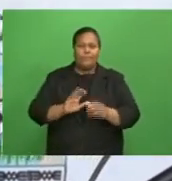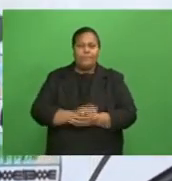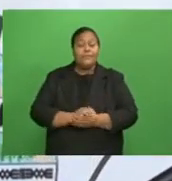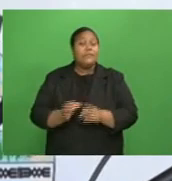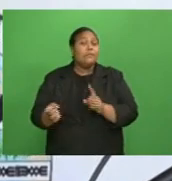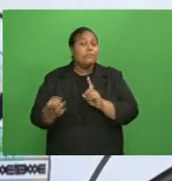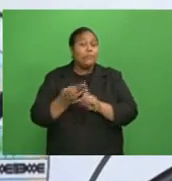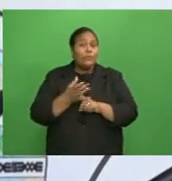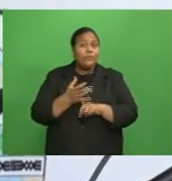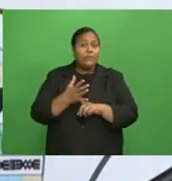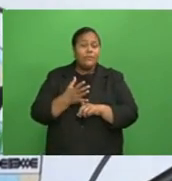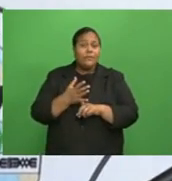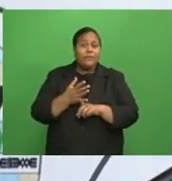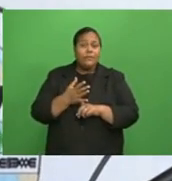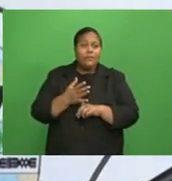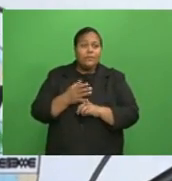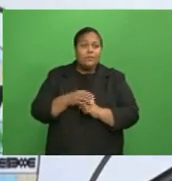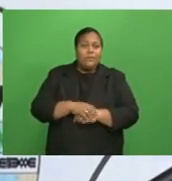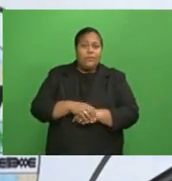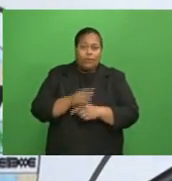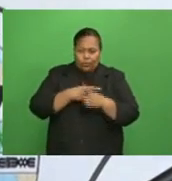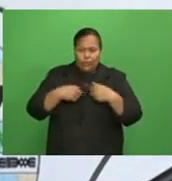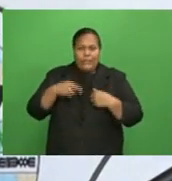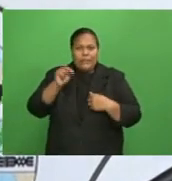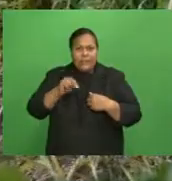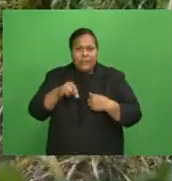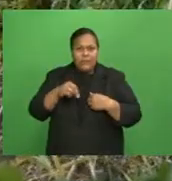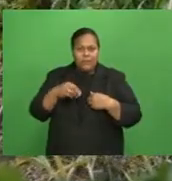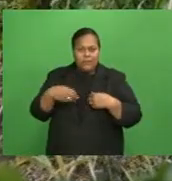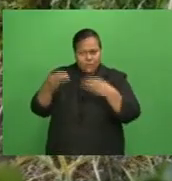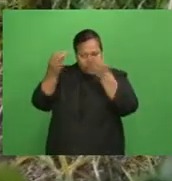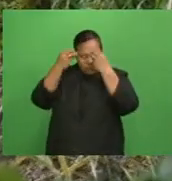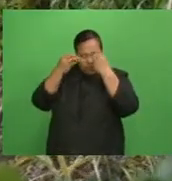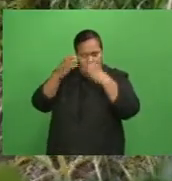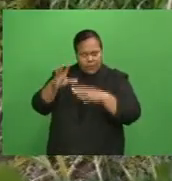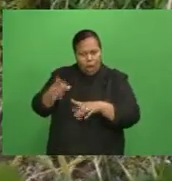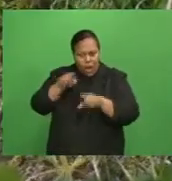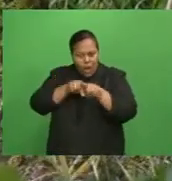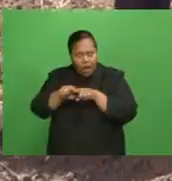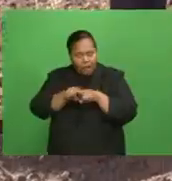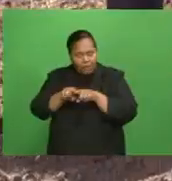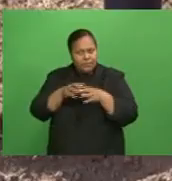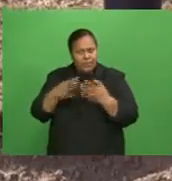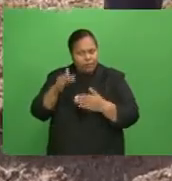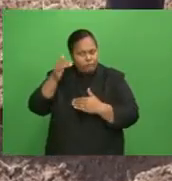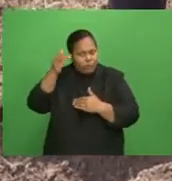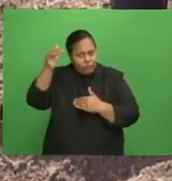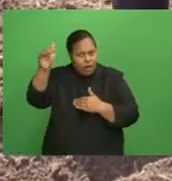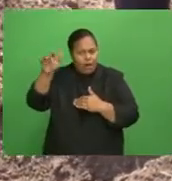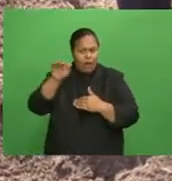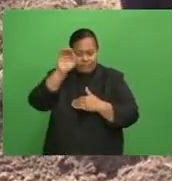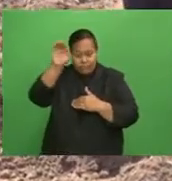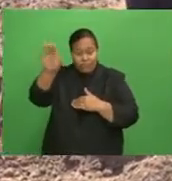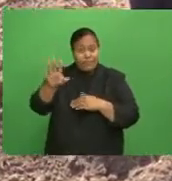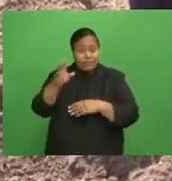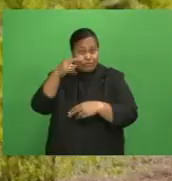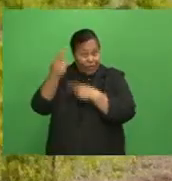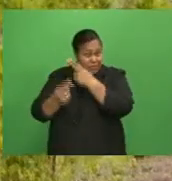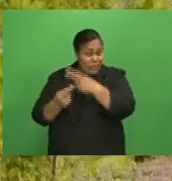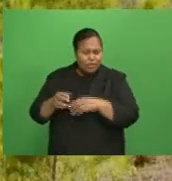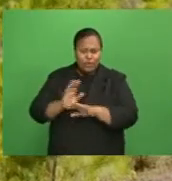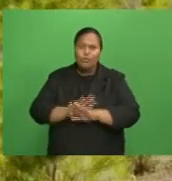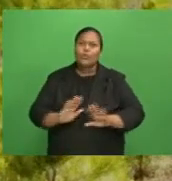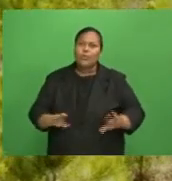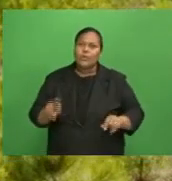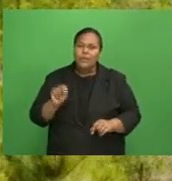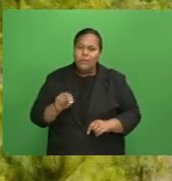we educate ourselves, educate the future generations, our children, so that